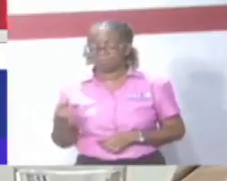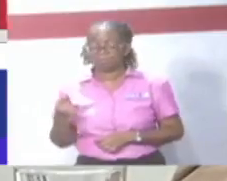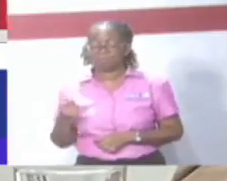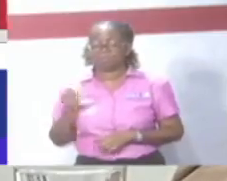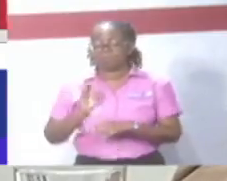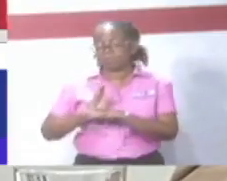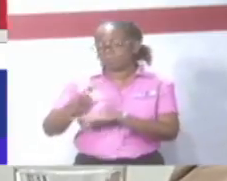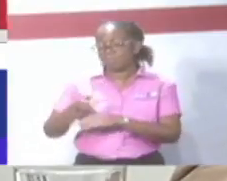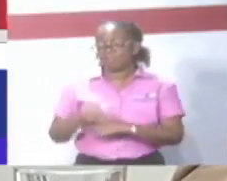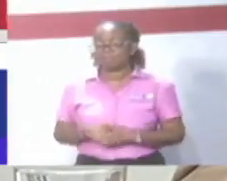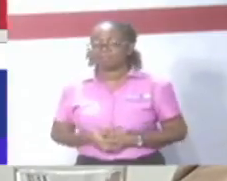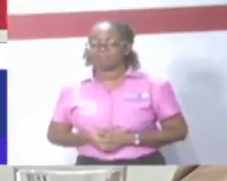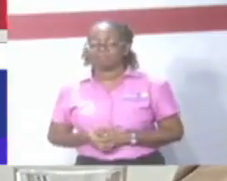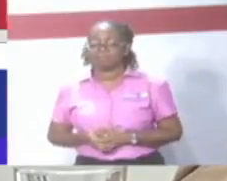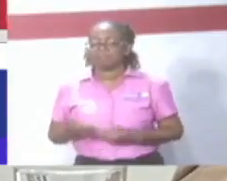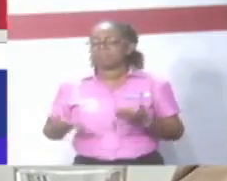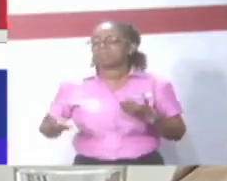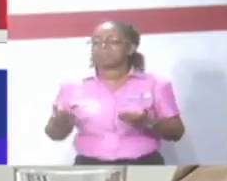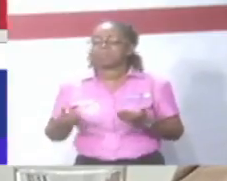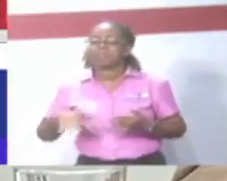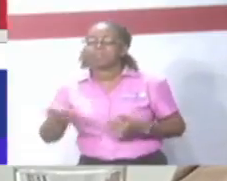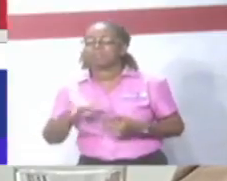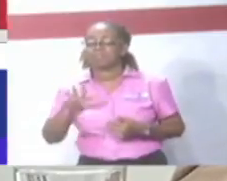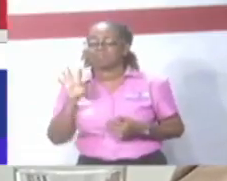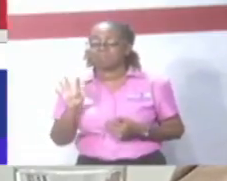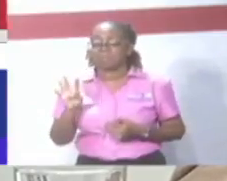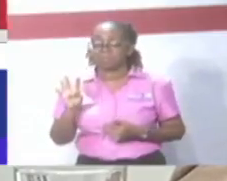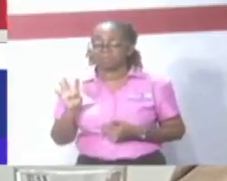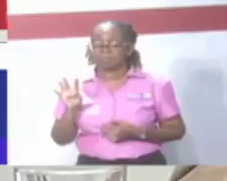represents 40.9 of the total population.